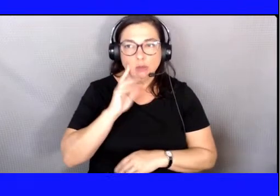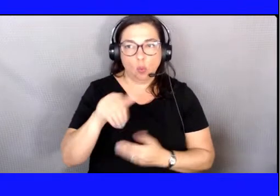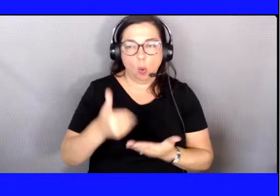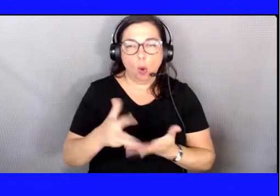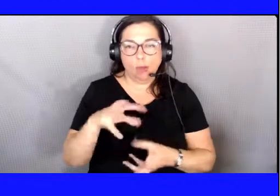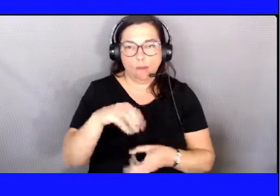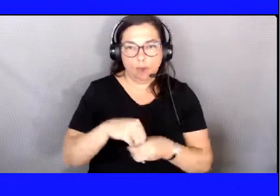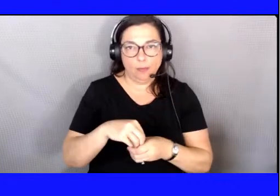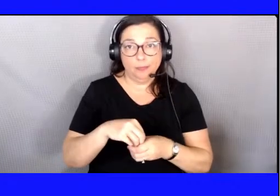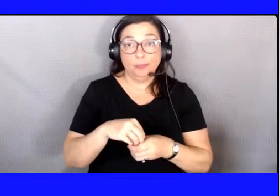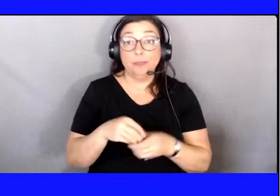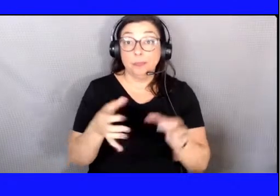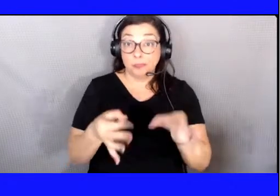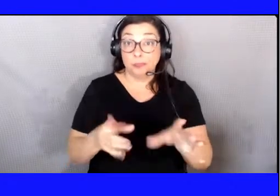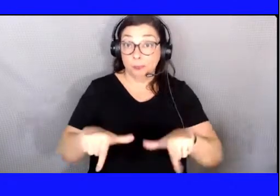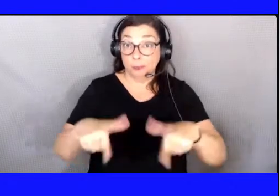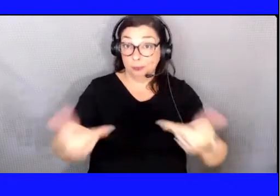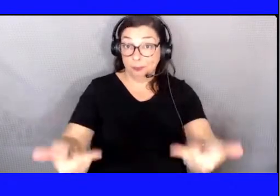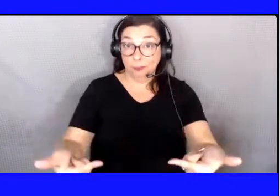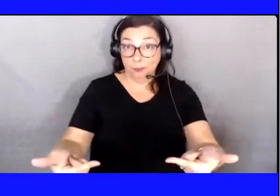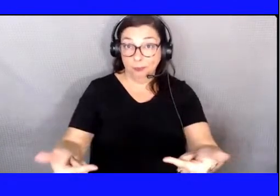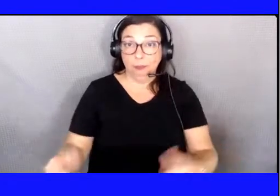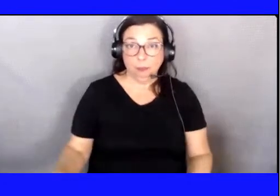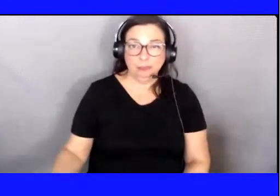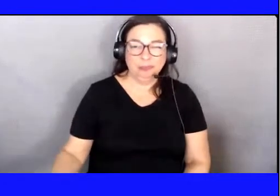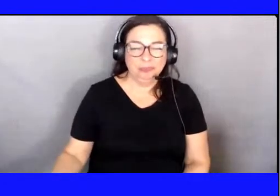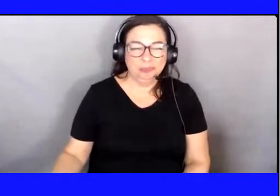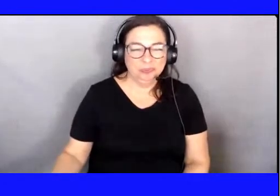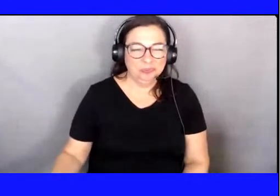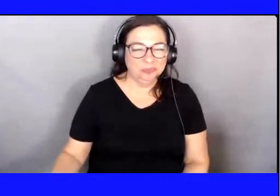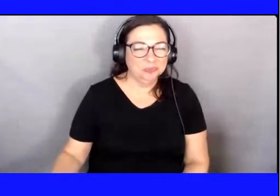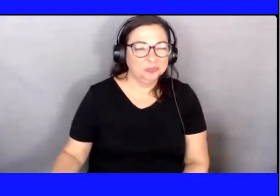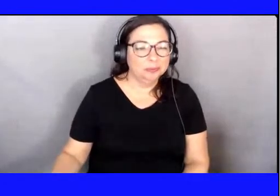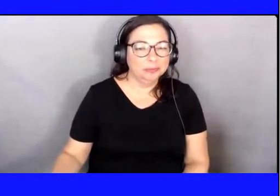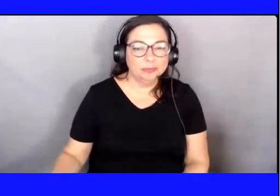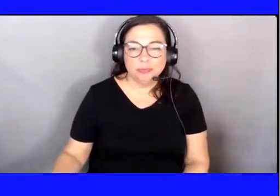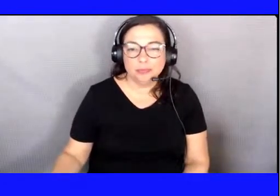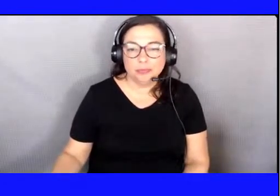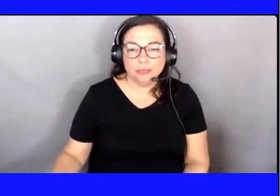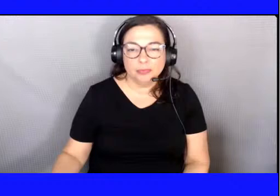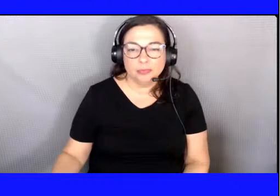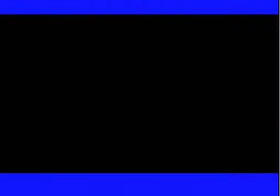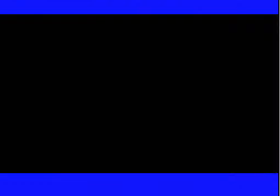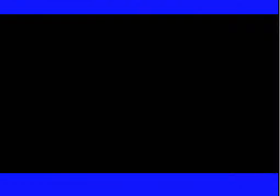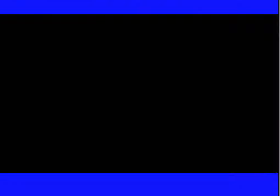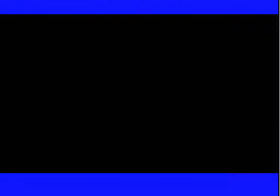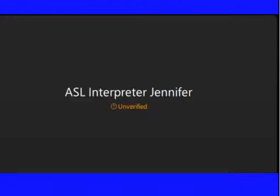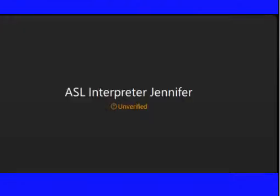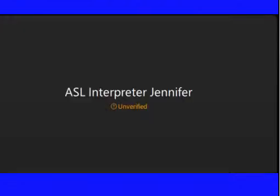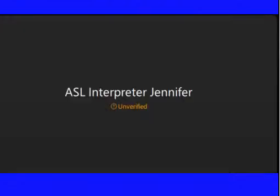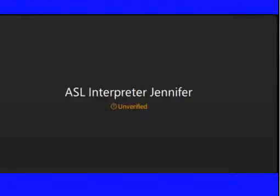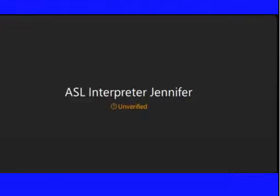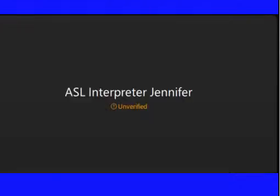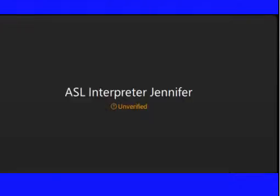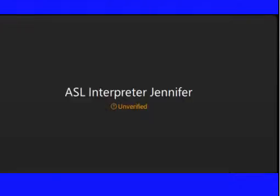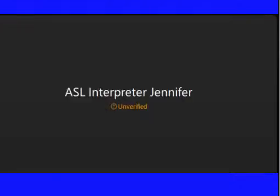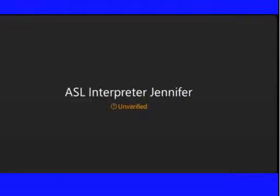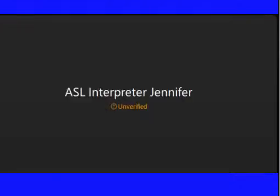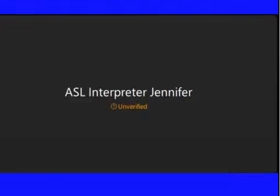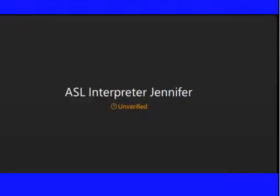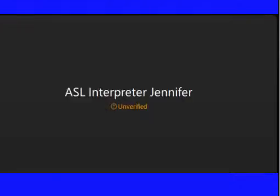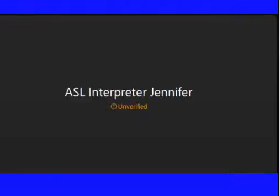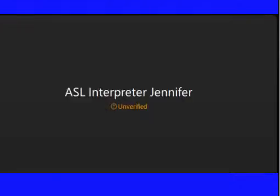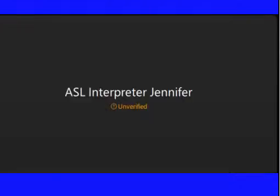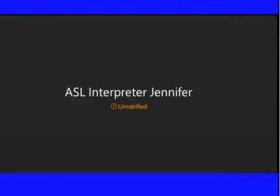involved. And the other thing that came out of that deep relationship with the community, which is something that we're looking to do on all of our projects, is a workforce